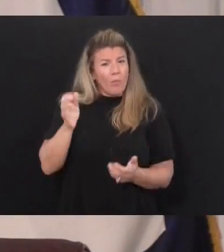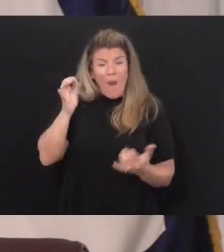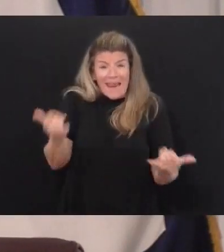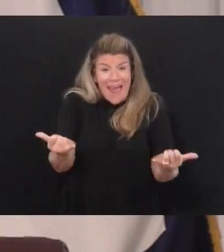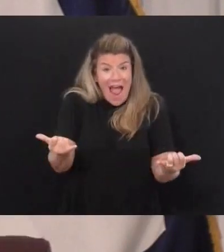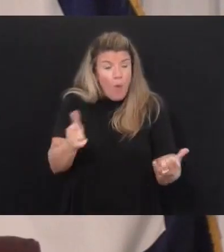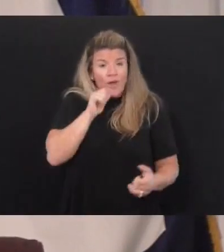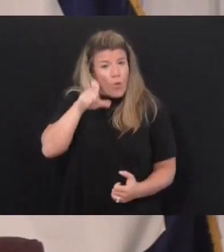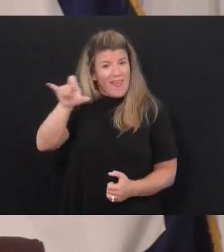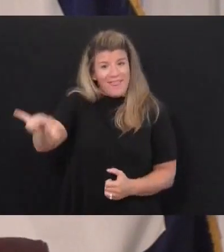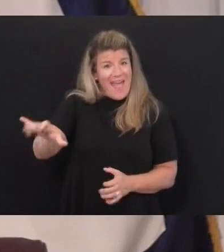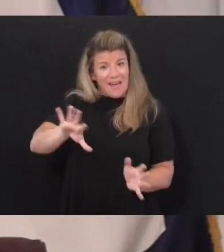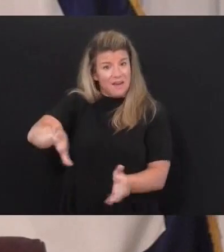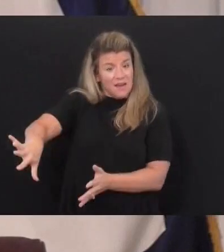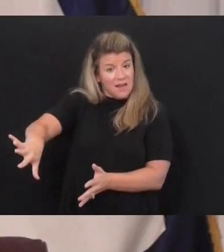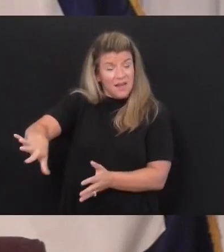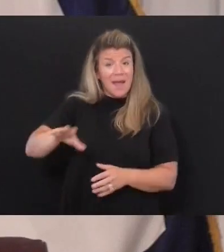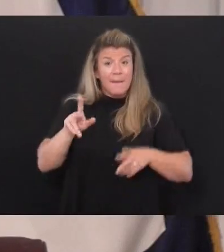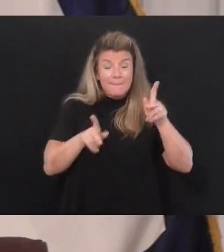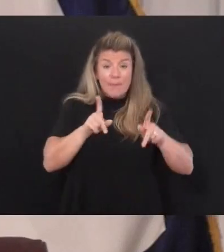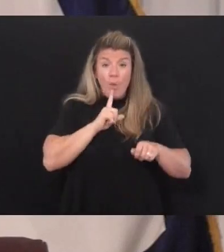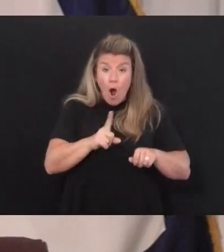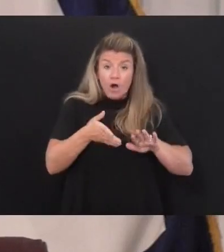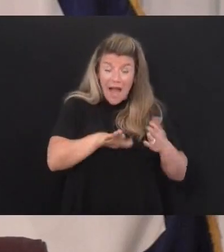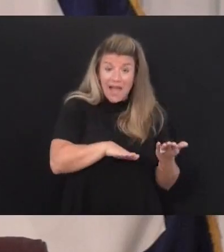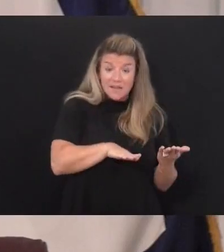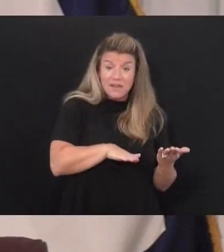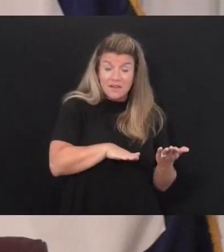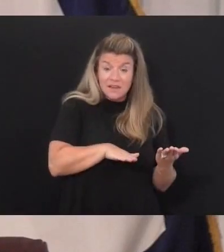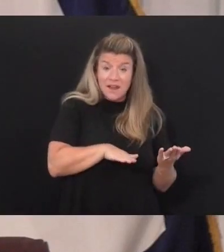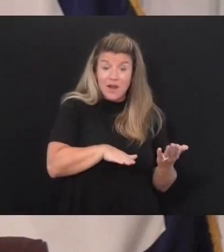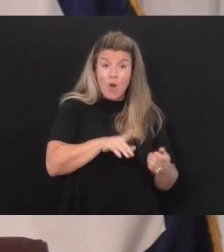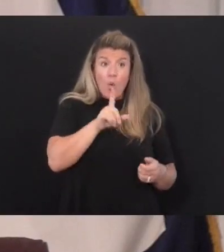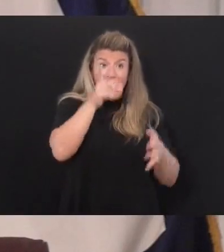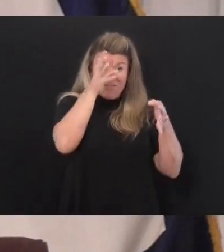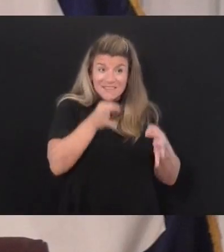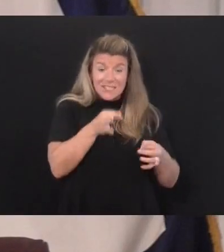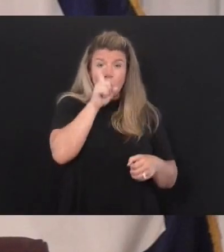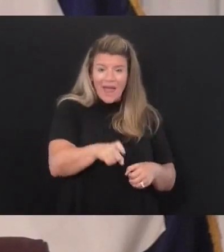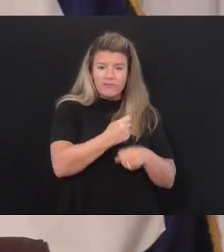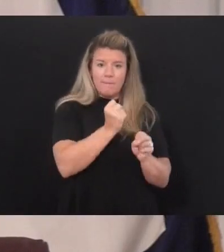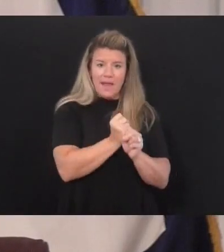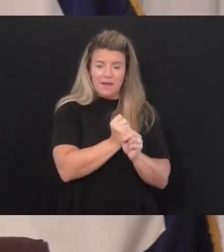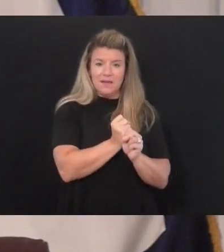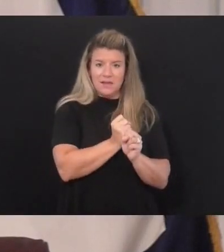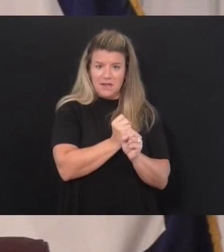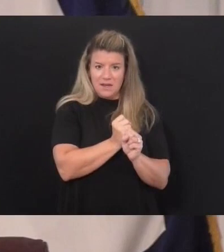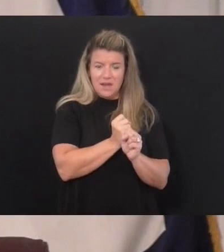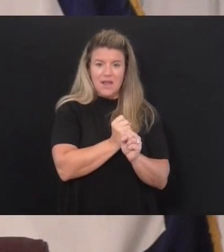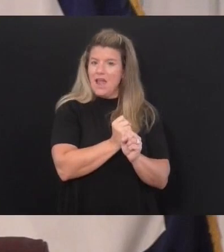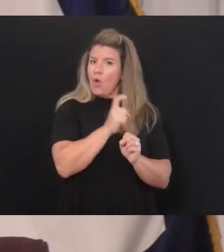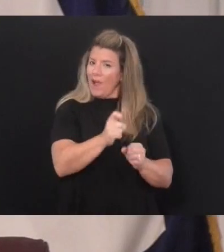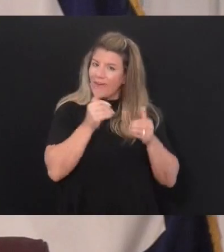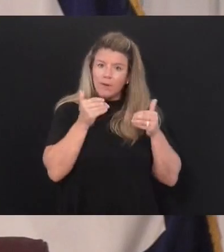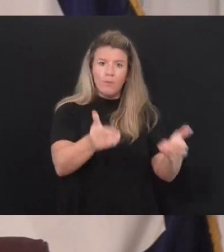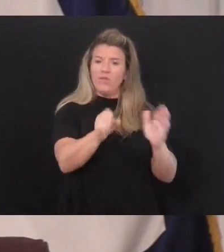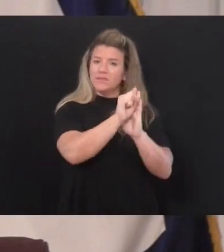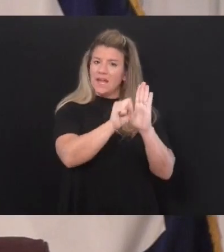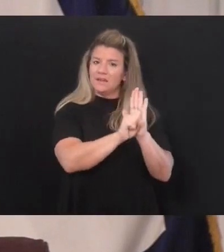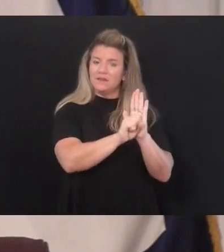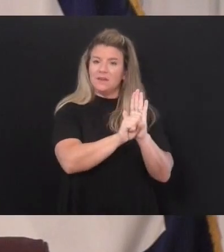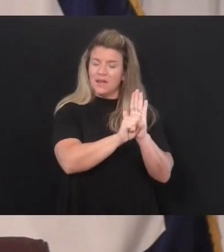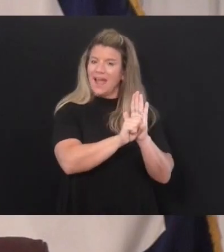distancing, we have been able to be aggressive in addressing the positives we do have, as well as making sure that